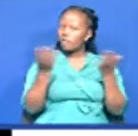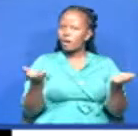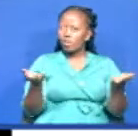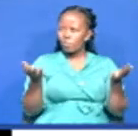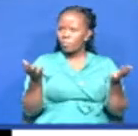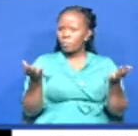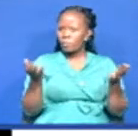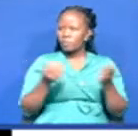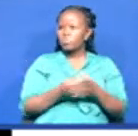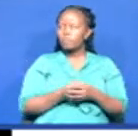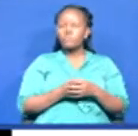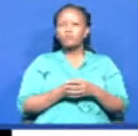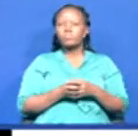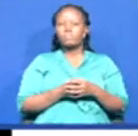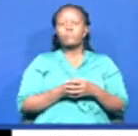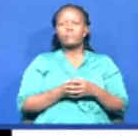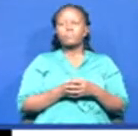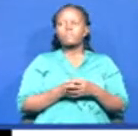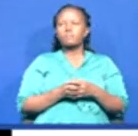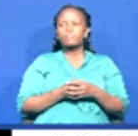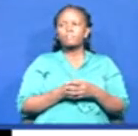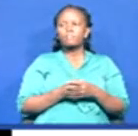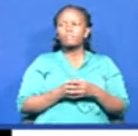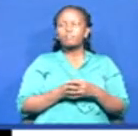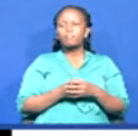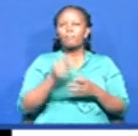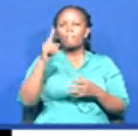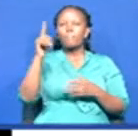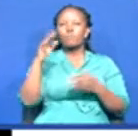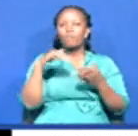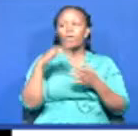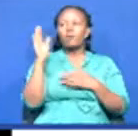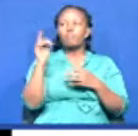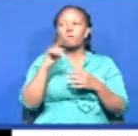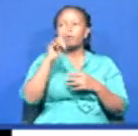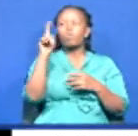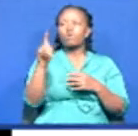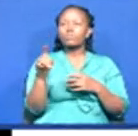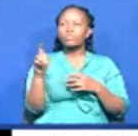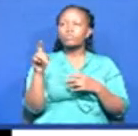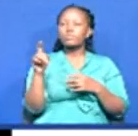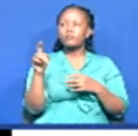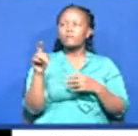Thank you. I think we can just take one more question and then we call it. Yes.